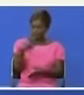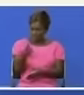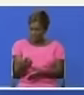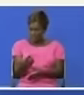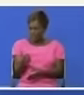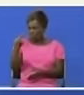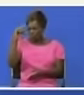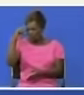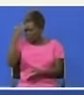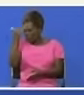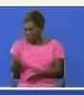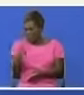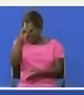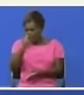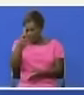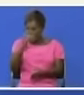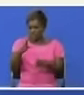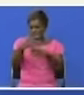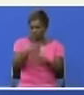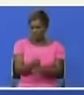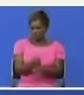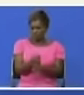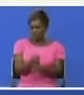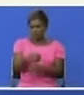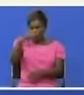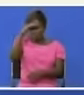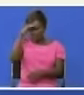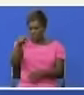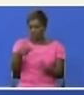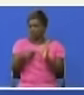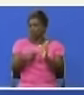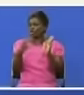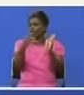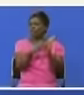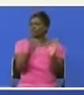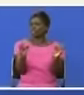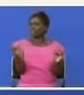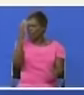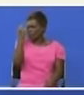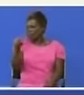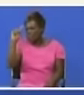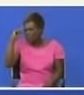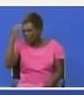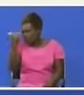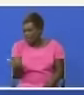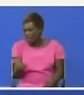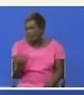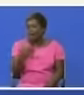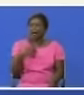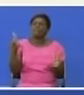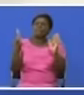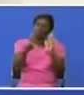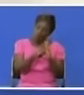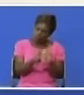mm-hmm. why do you think serious organizations, companies like Kenyan Breweries, are not running those adverts? Why do you think so? There's a law in place,